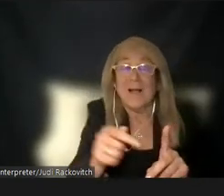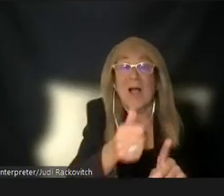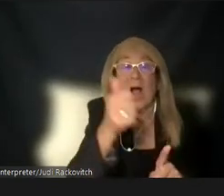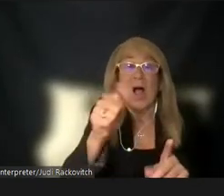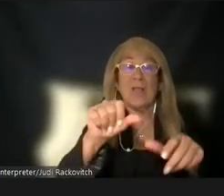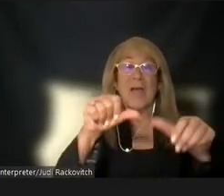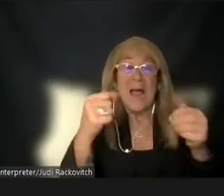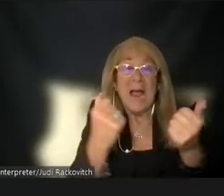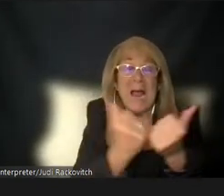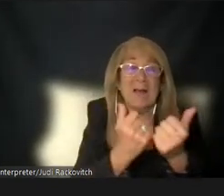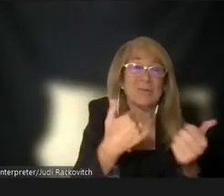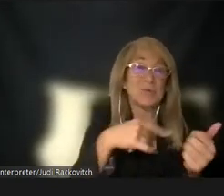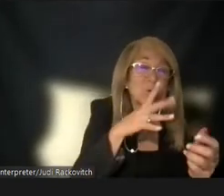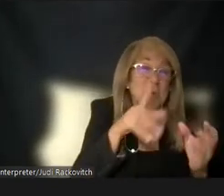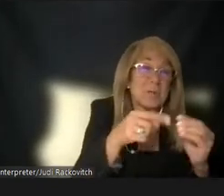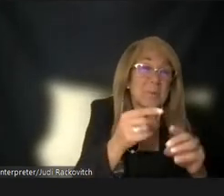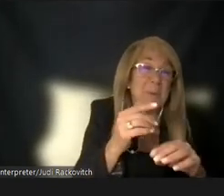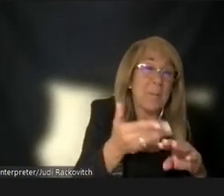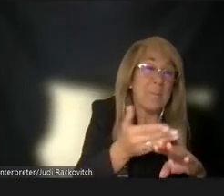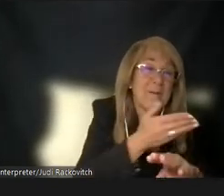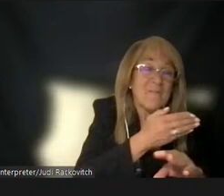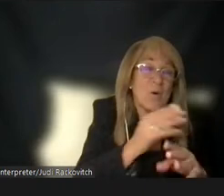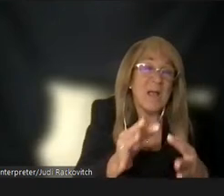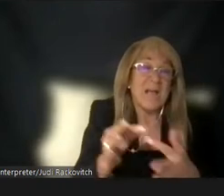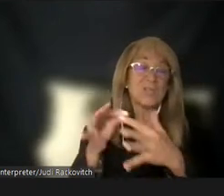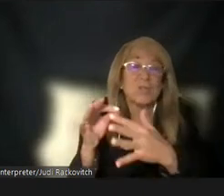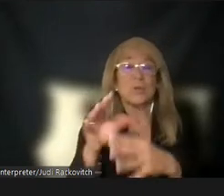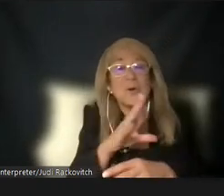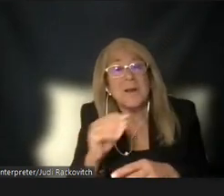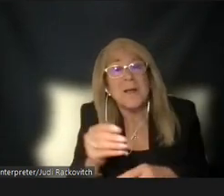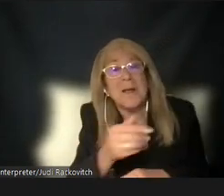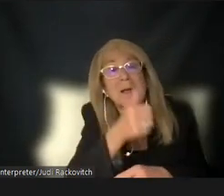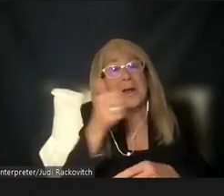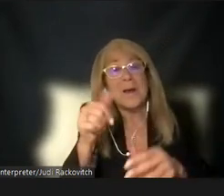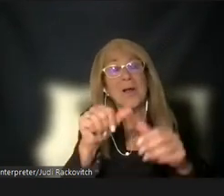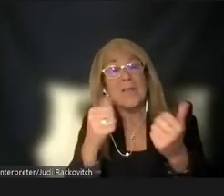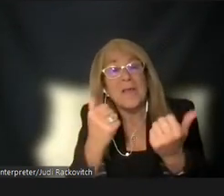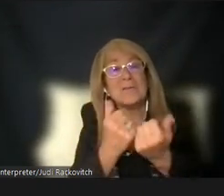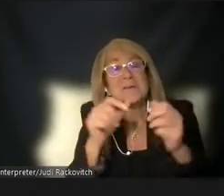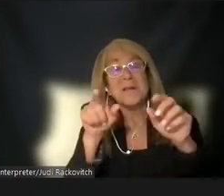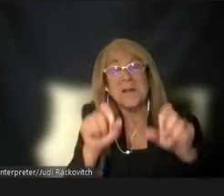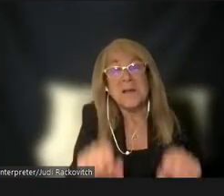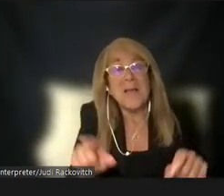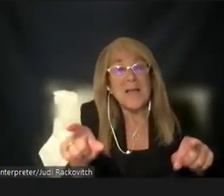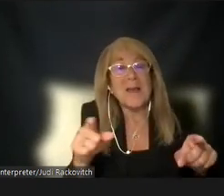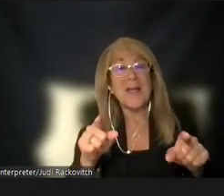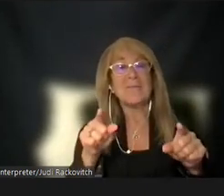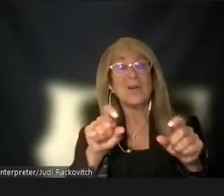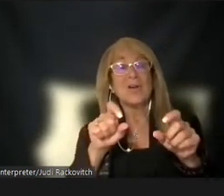And neighborhoods near the central business district boundary where the project could have social, economic, or environmental effects.